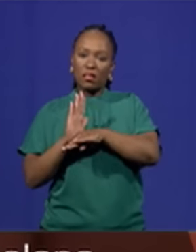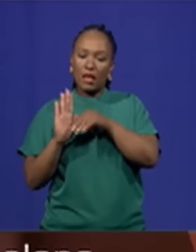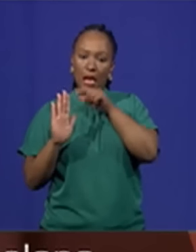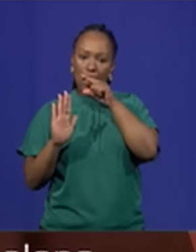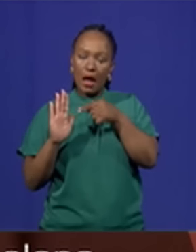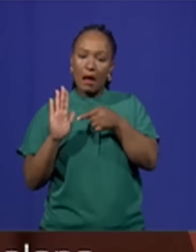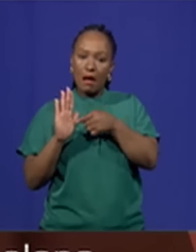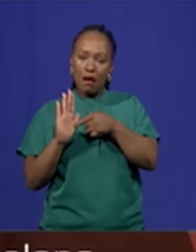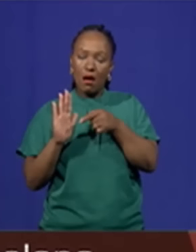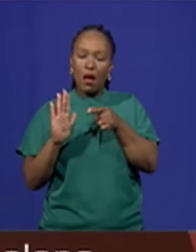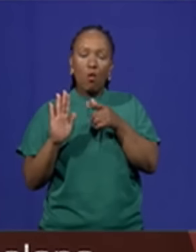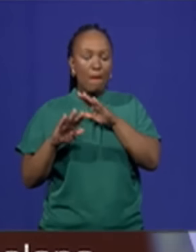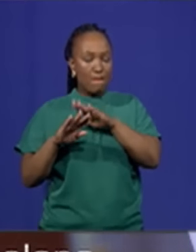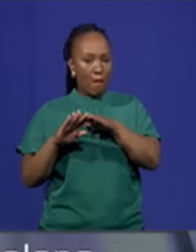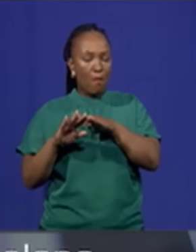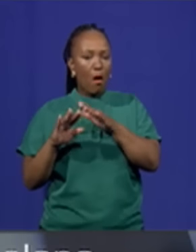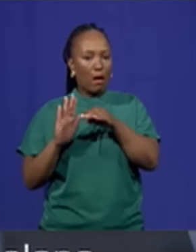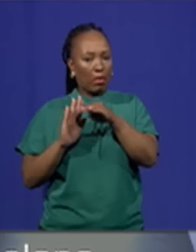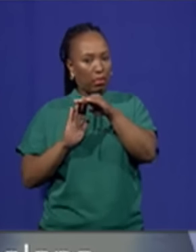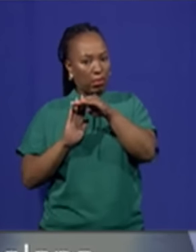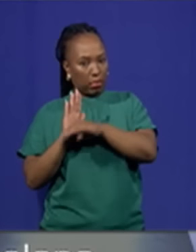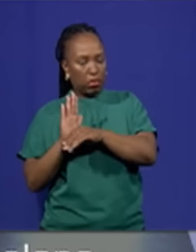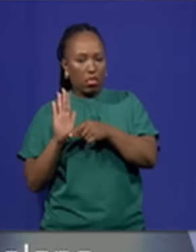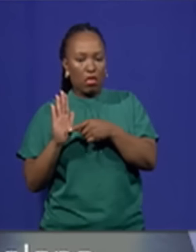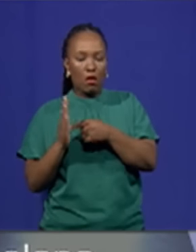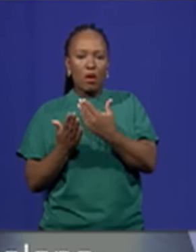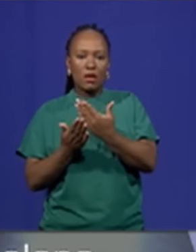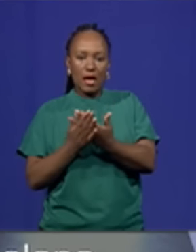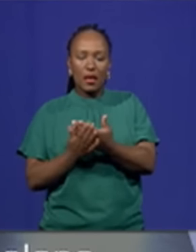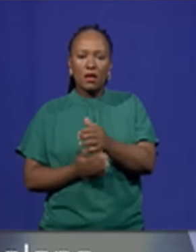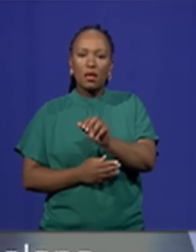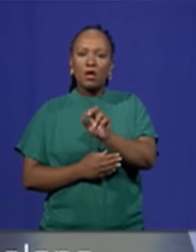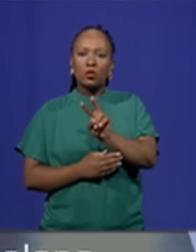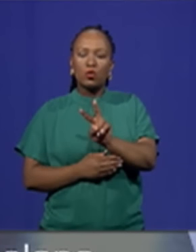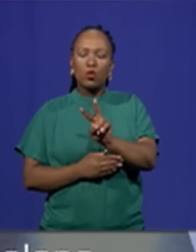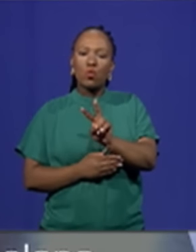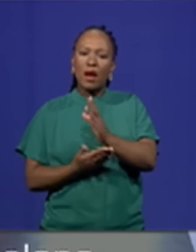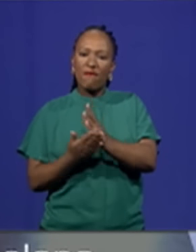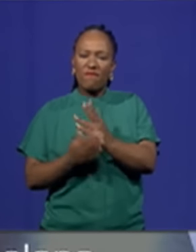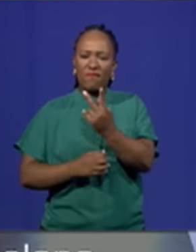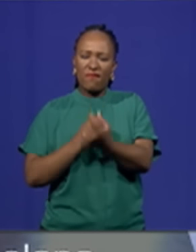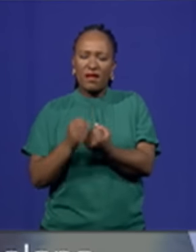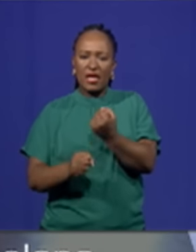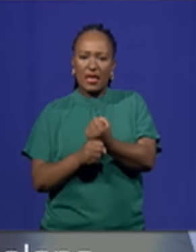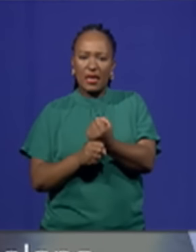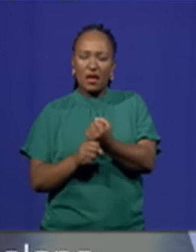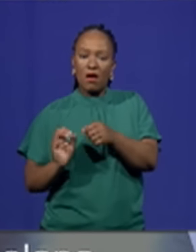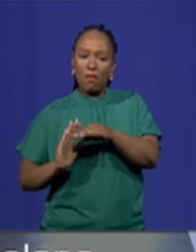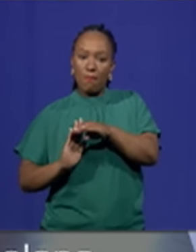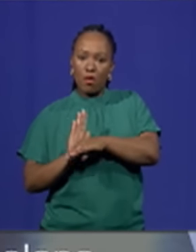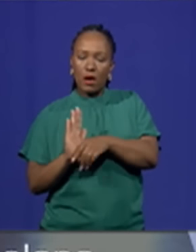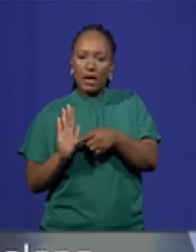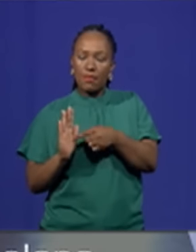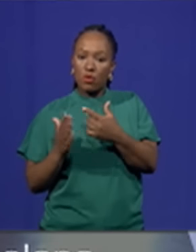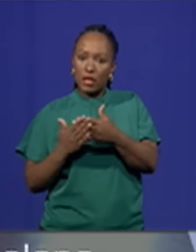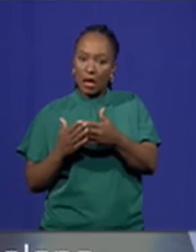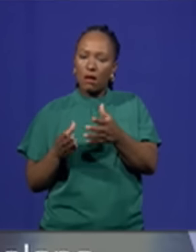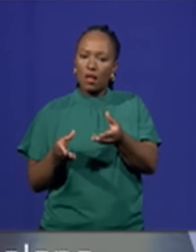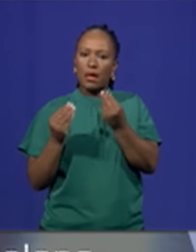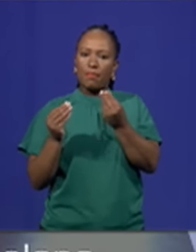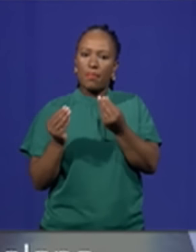kgethegileng a tswelela go gola mme go tsaya dingwaga di feta 2 bobotlana go tswa mo lenaneng leno le go amogelwa